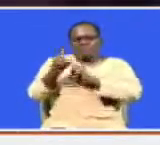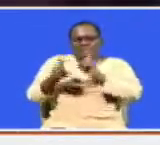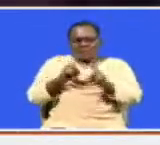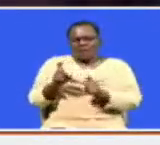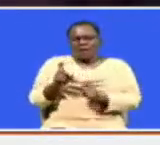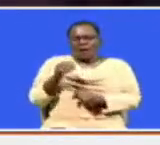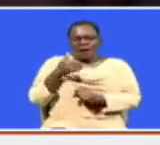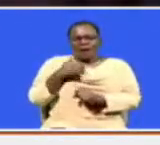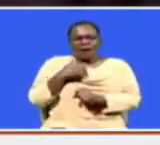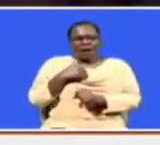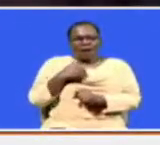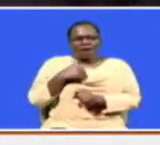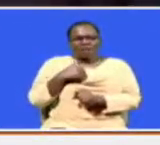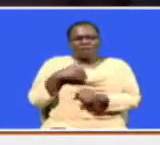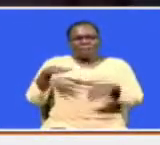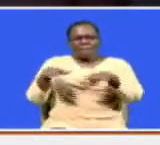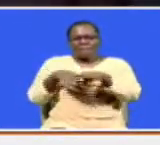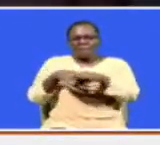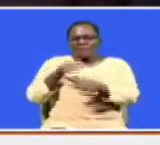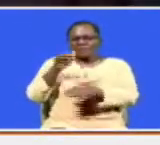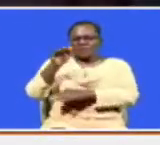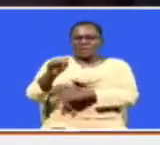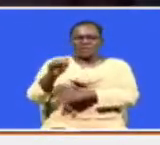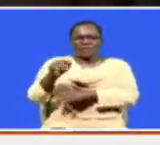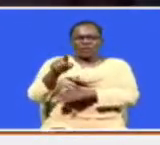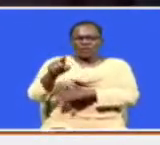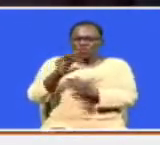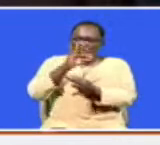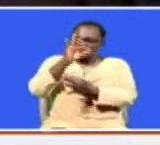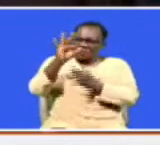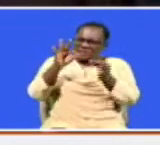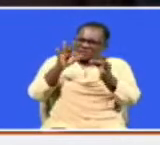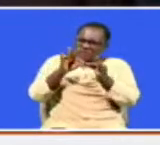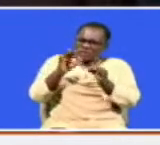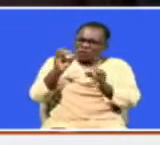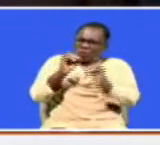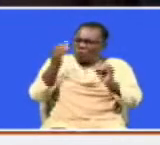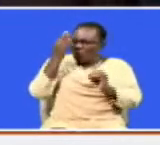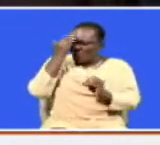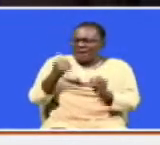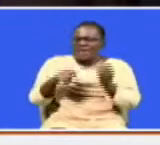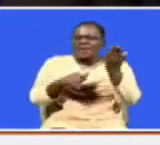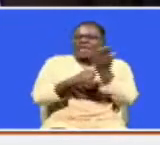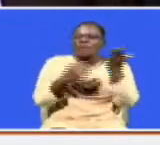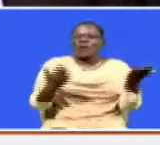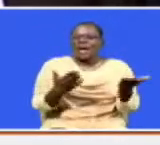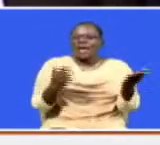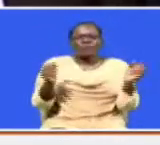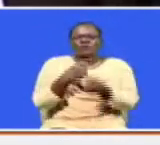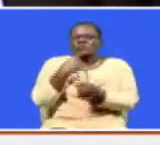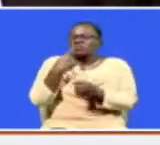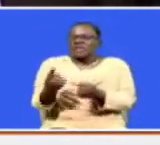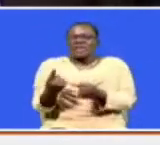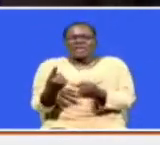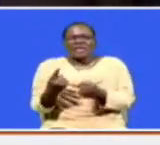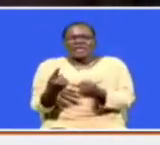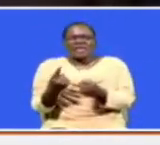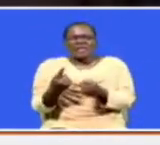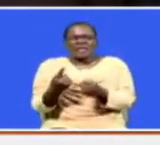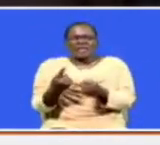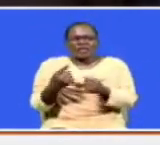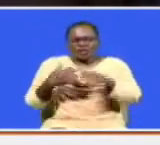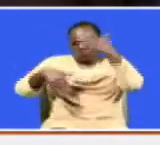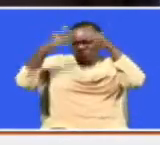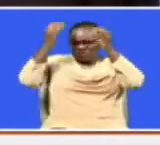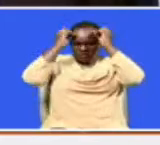you had my committee members asking them, why aren't you specific on the culprits? You can't generalize and say exam